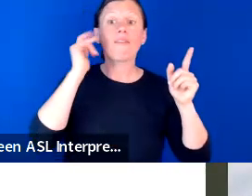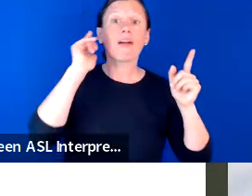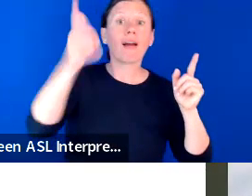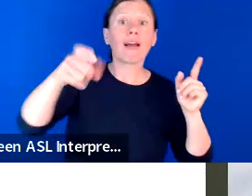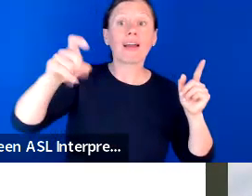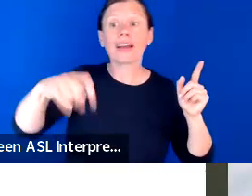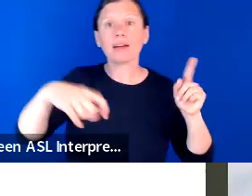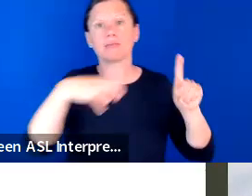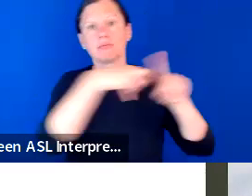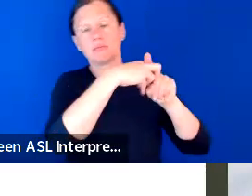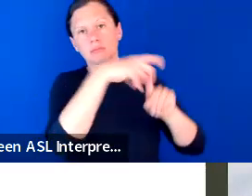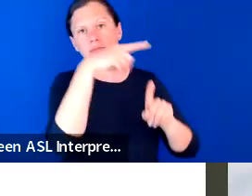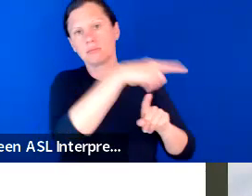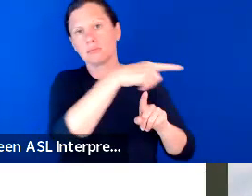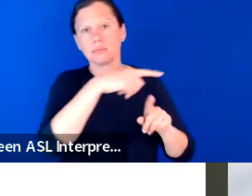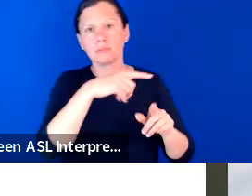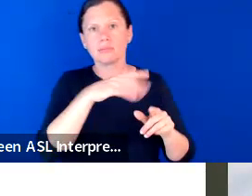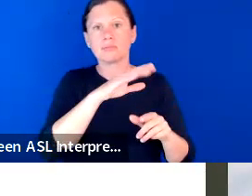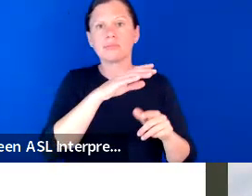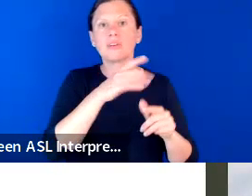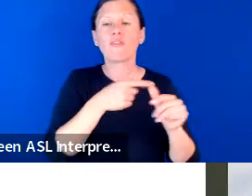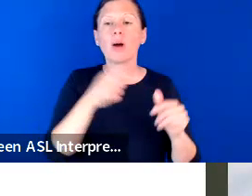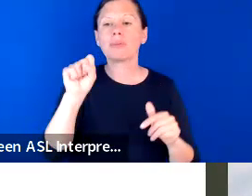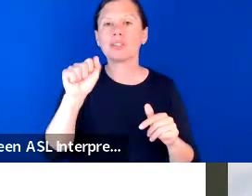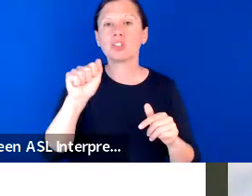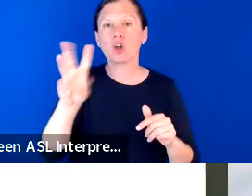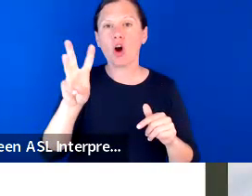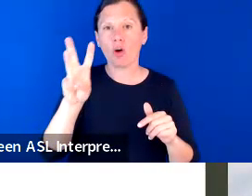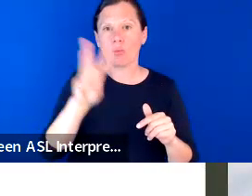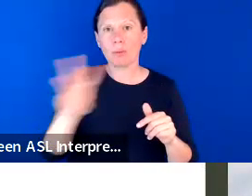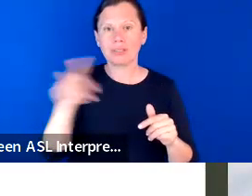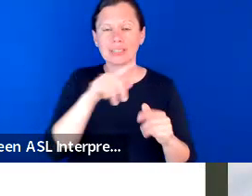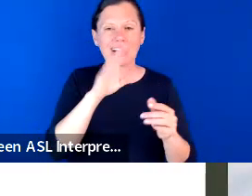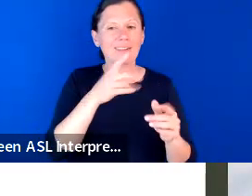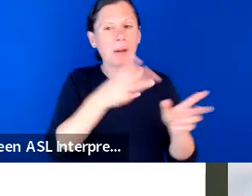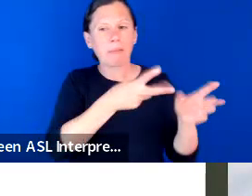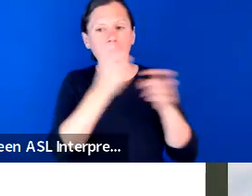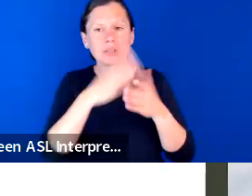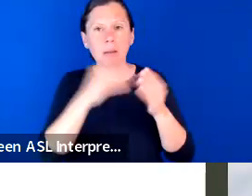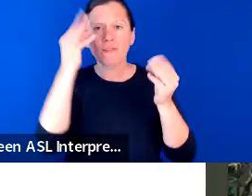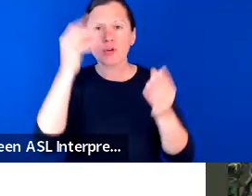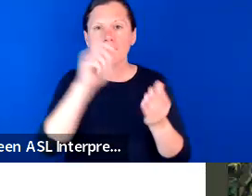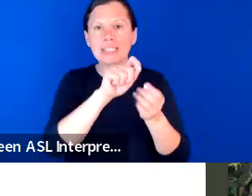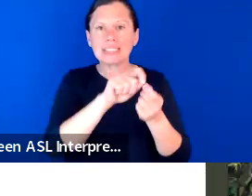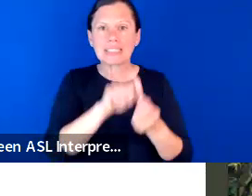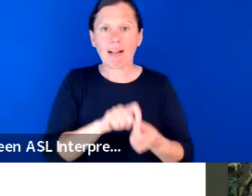account that they use to submit their application. And there are detailed instructions available on our website.